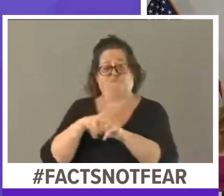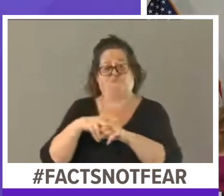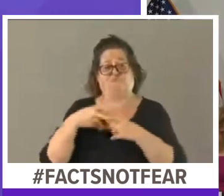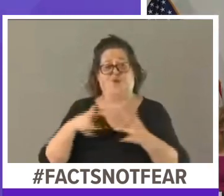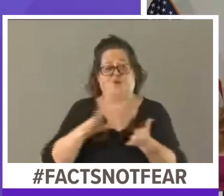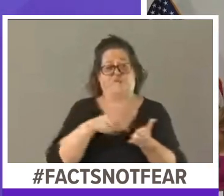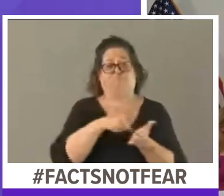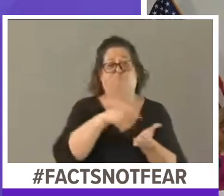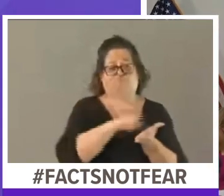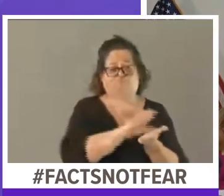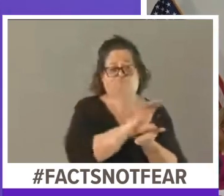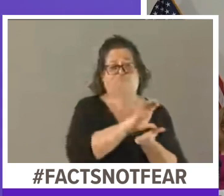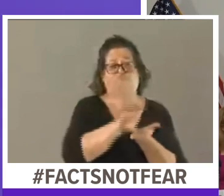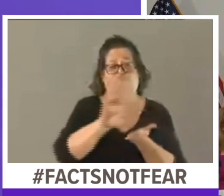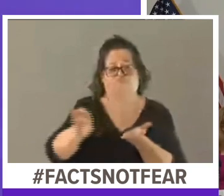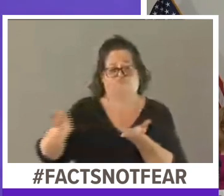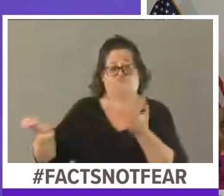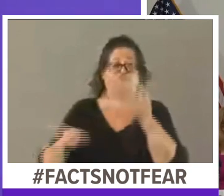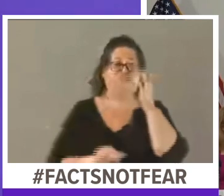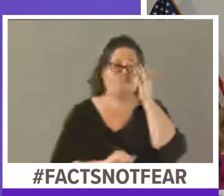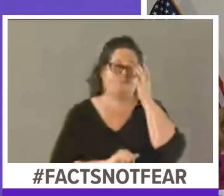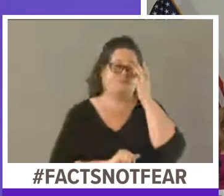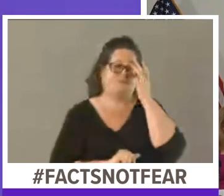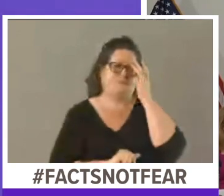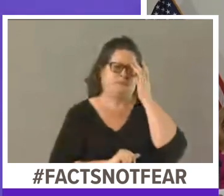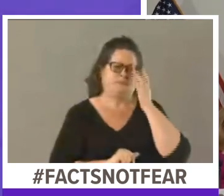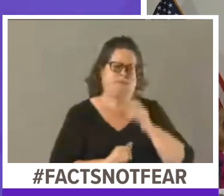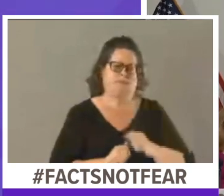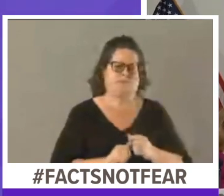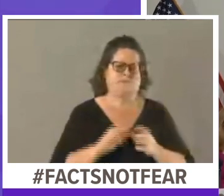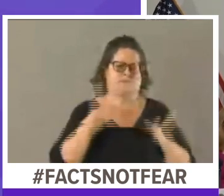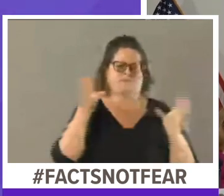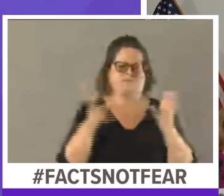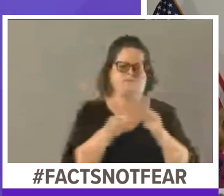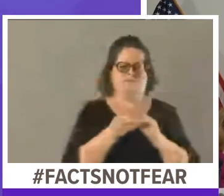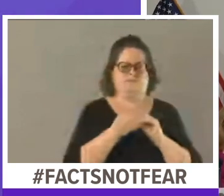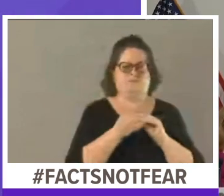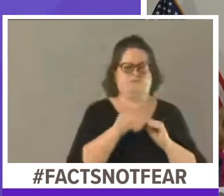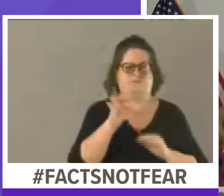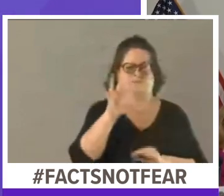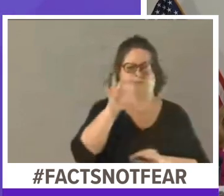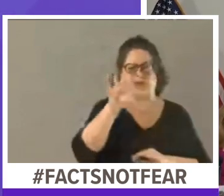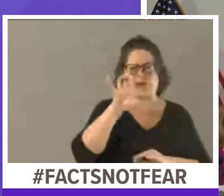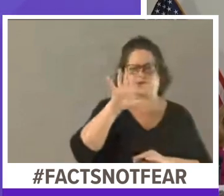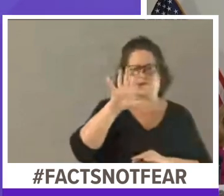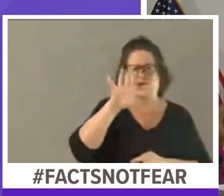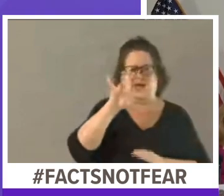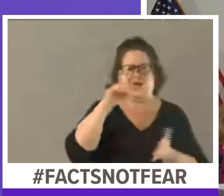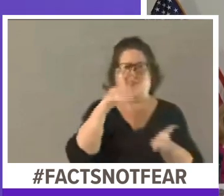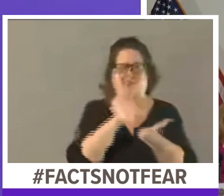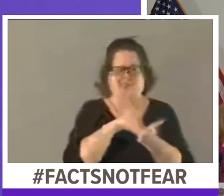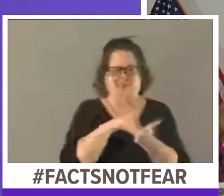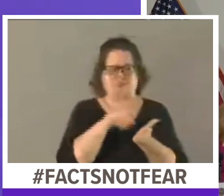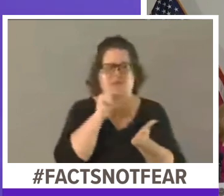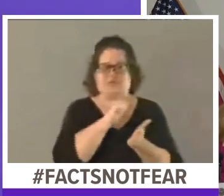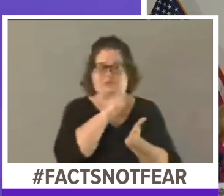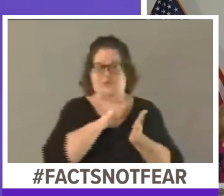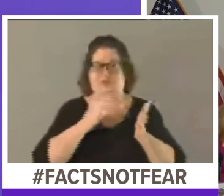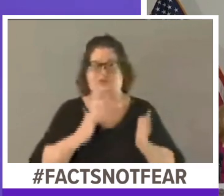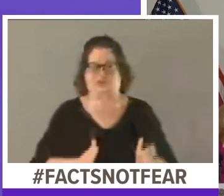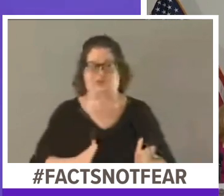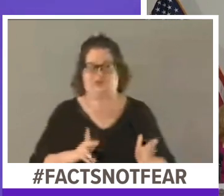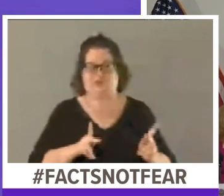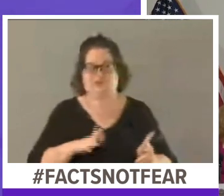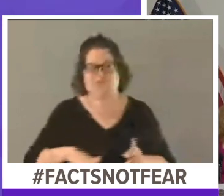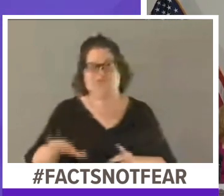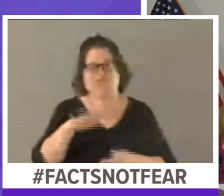to date, helping over 958,000 Arizonans. It's almost impossible